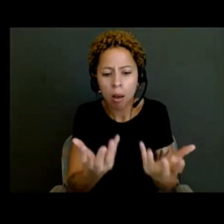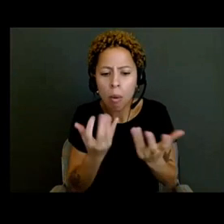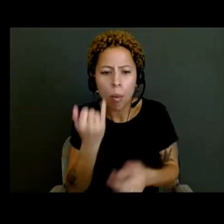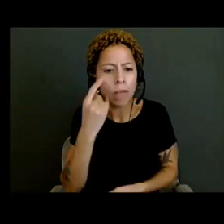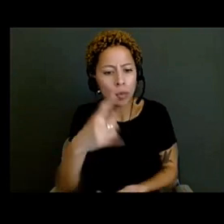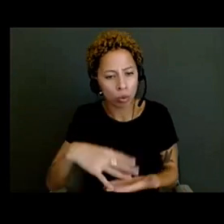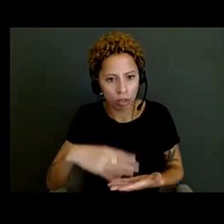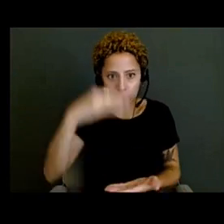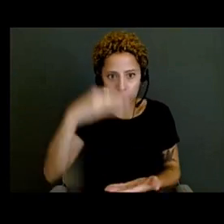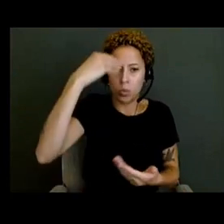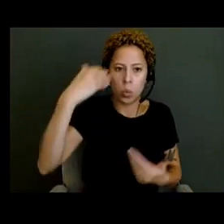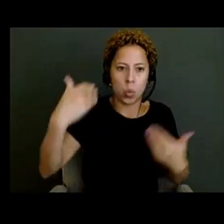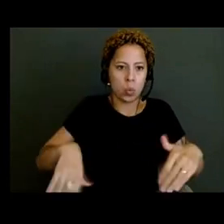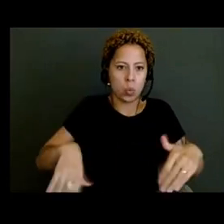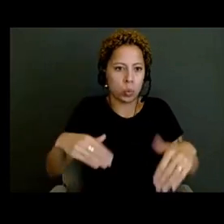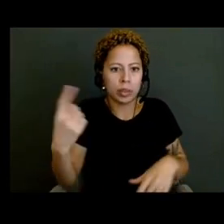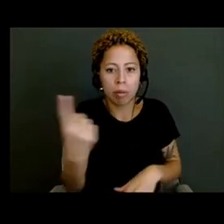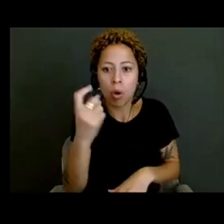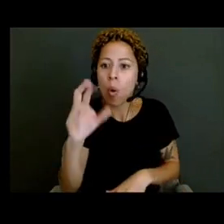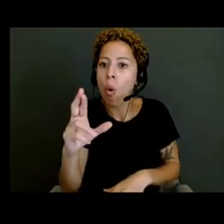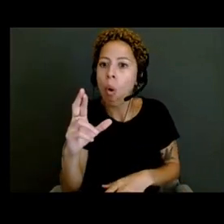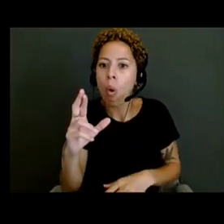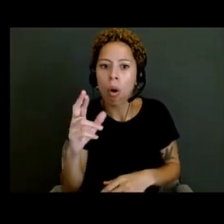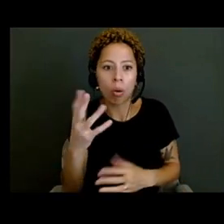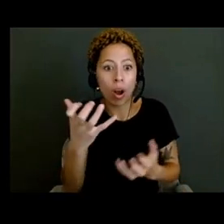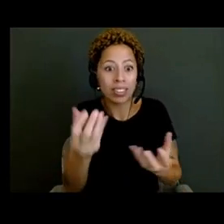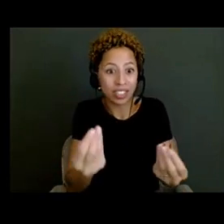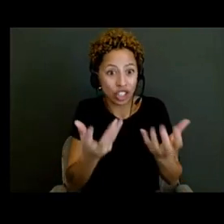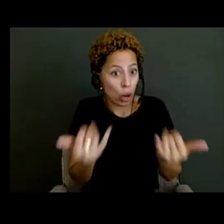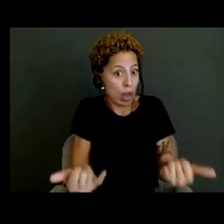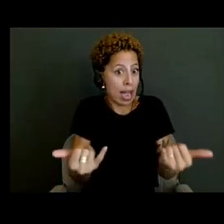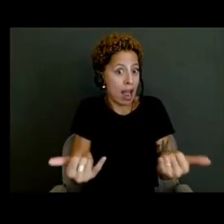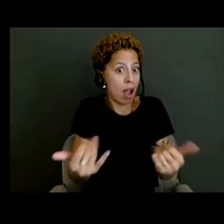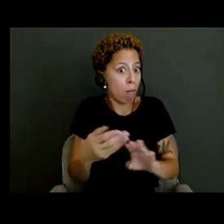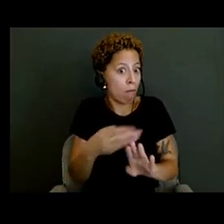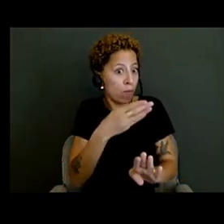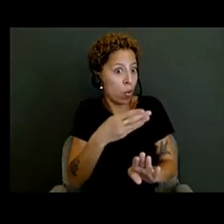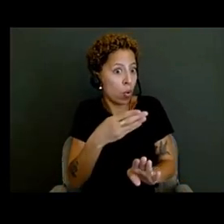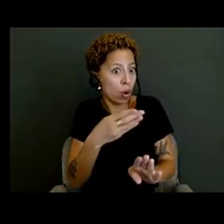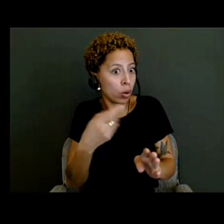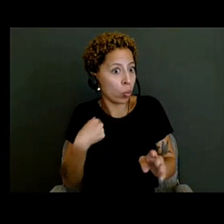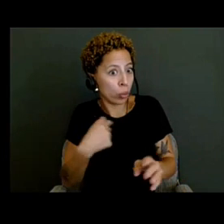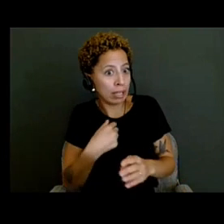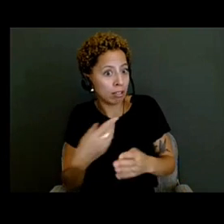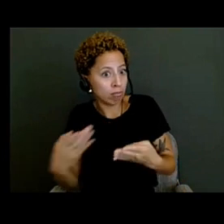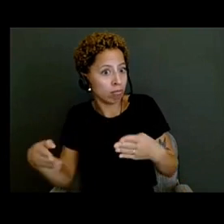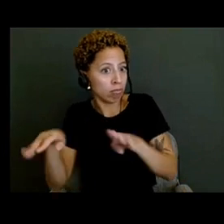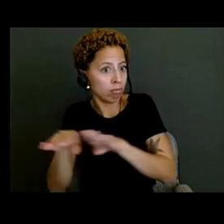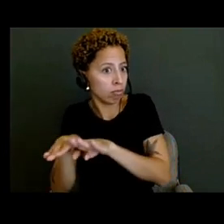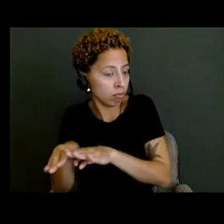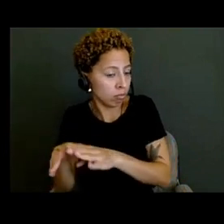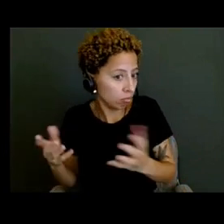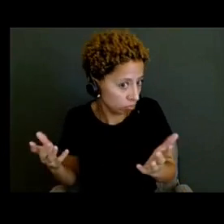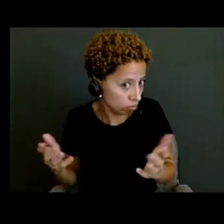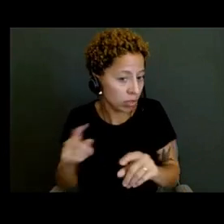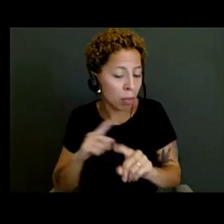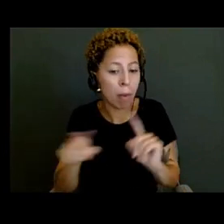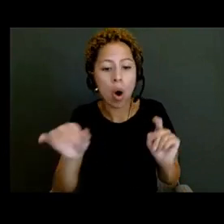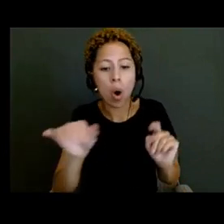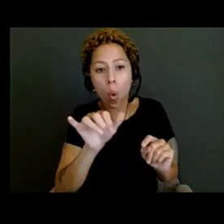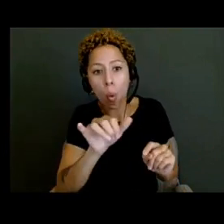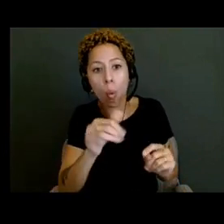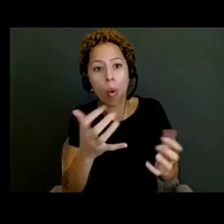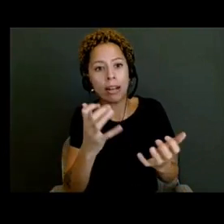you want to share from your breakout rooms before we wrap up today. But I want to make sure that give you a chance to have access to our feedback